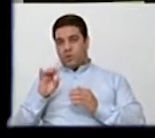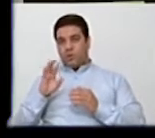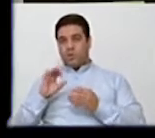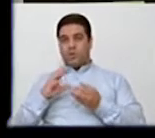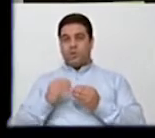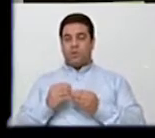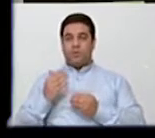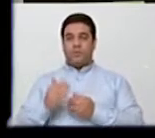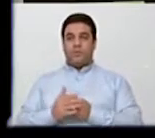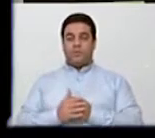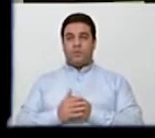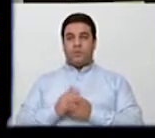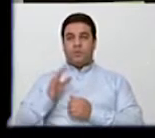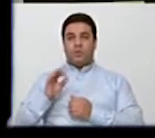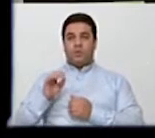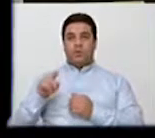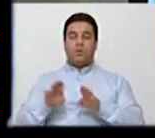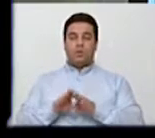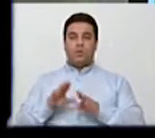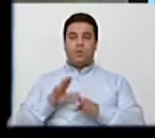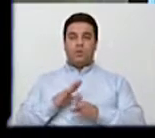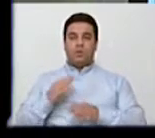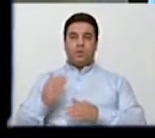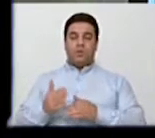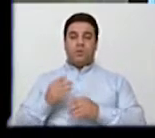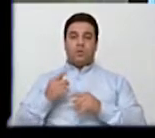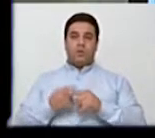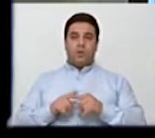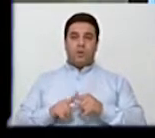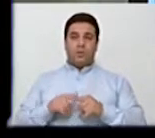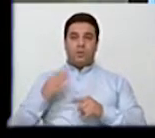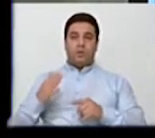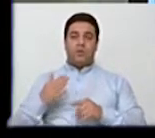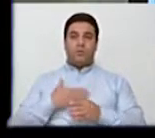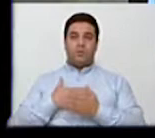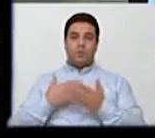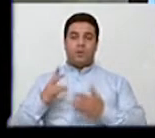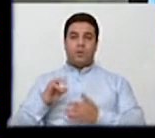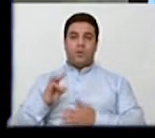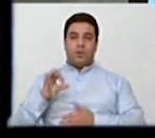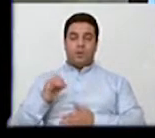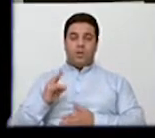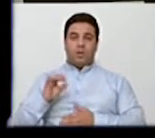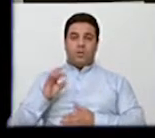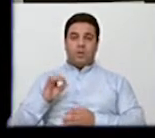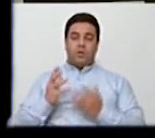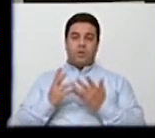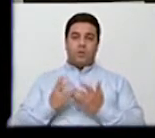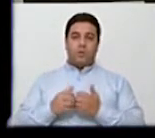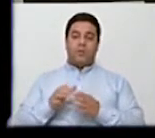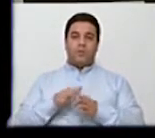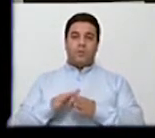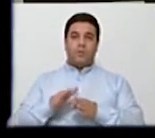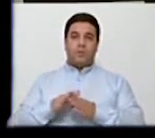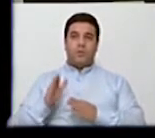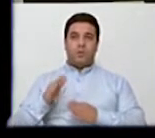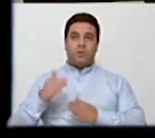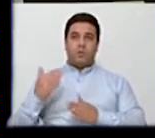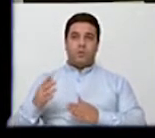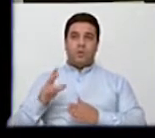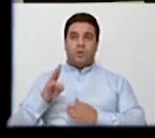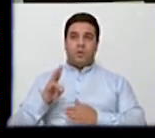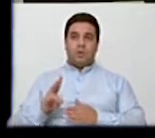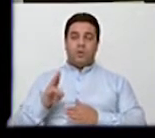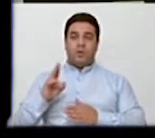esa 0.16 molga teng. Demak, biz natriy karbonat bo'yicha hisoblashni amalga oshiradigan bo'lsak,